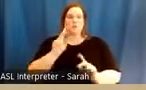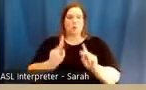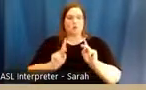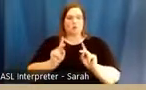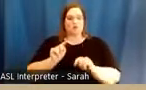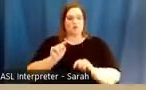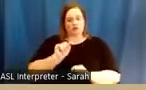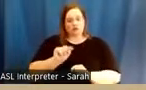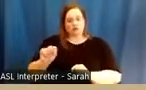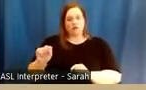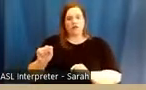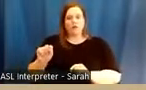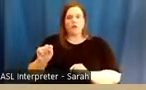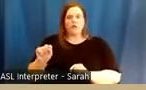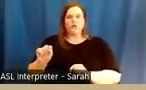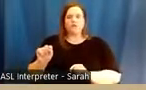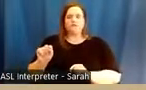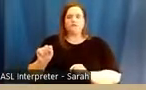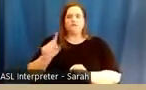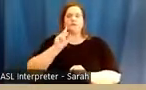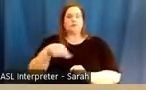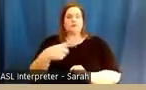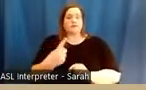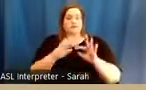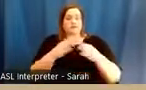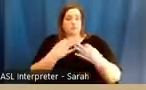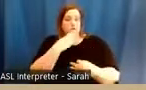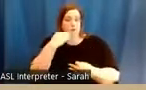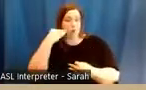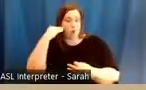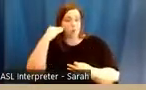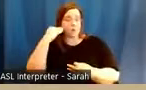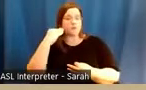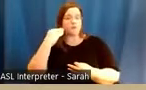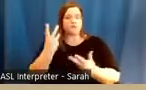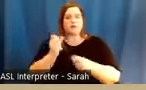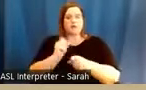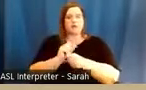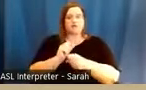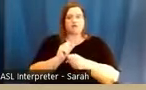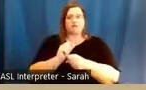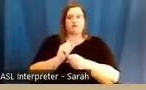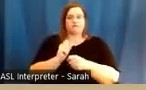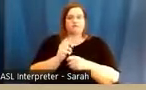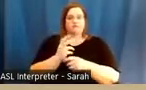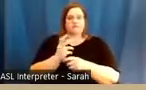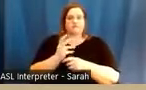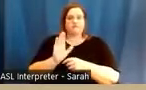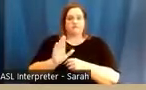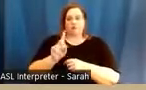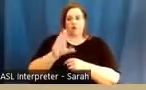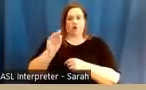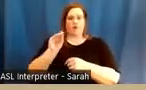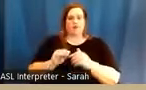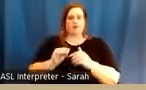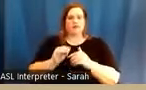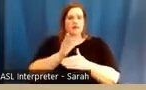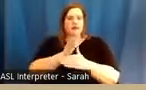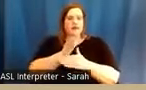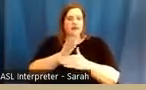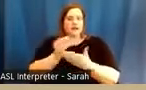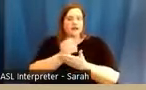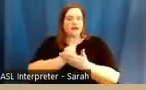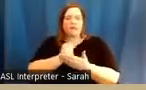are for single family homes, for people who might be making 100% of area median income, and we're not talking specifically